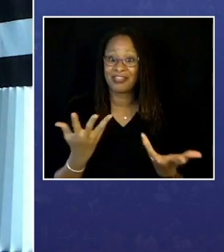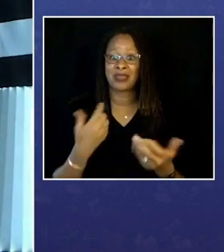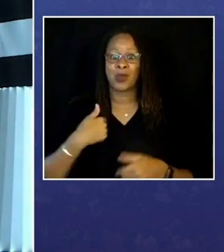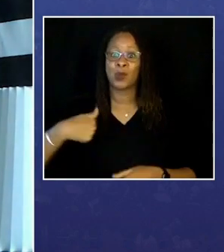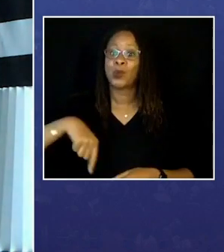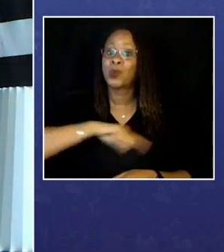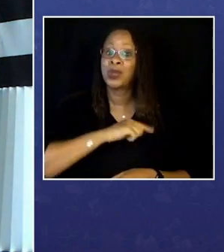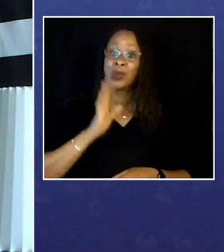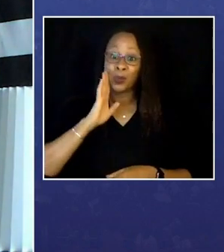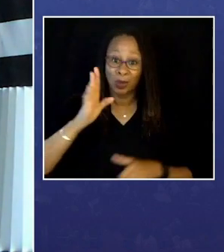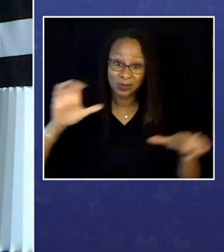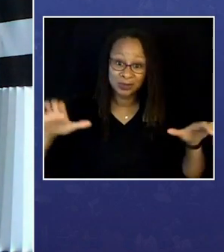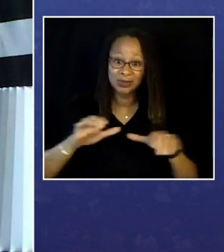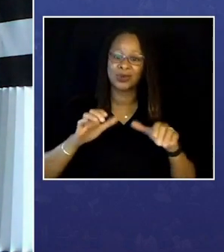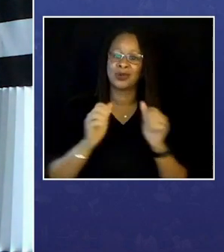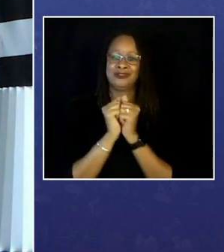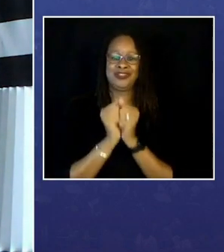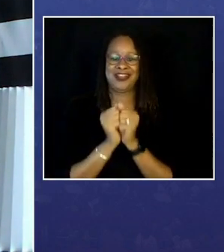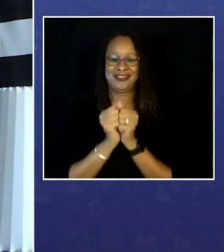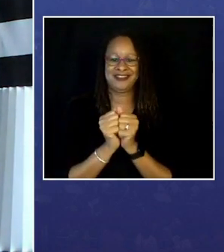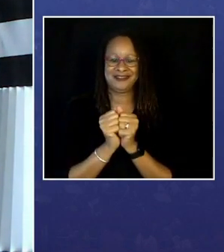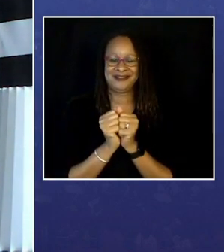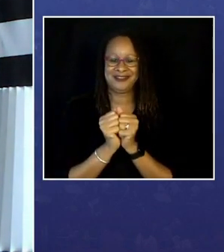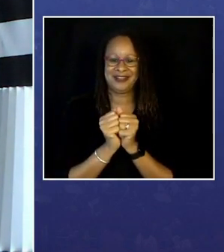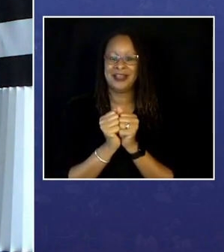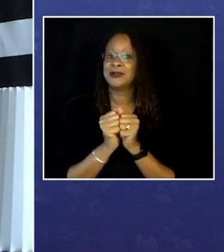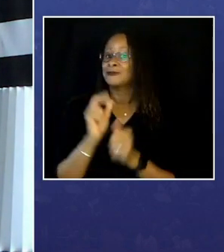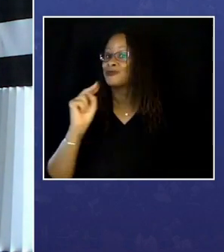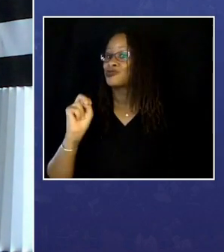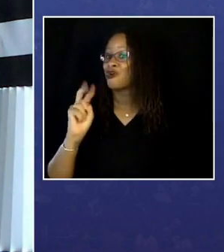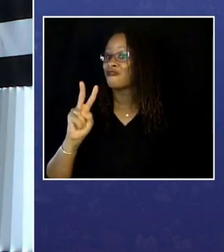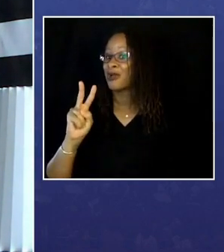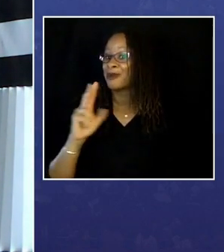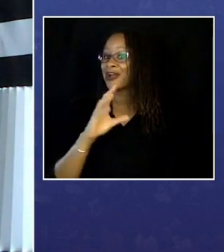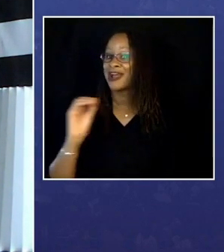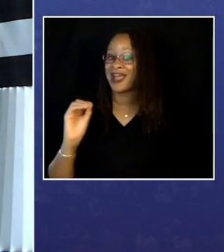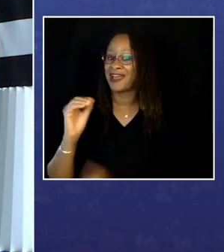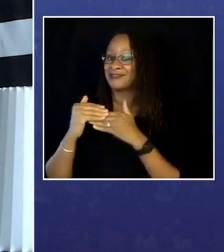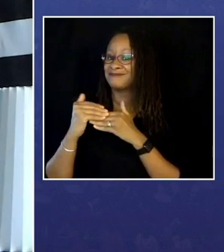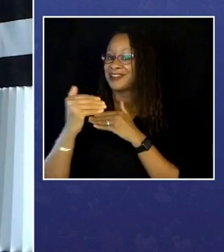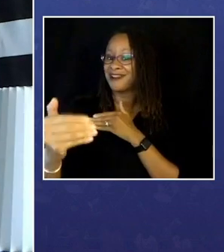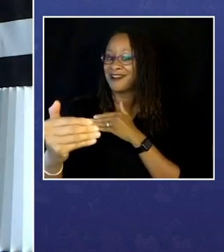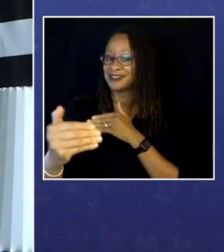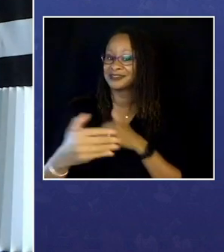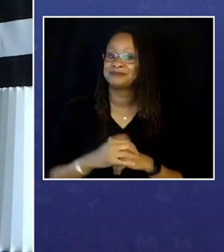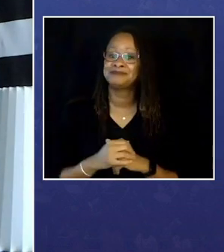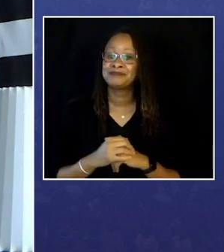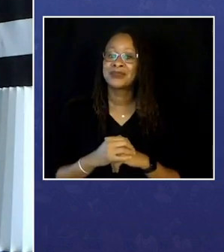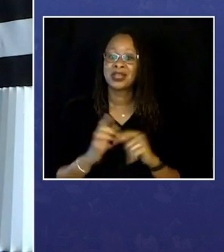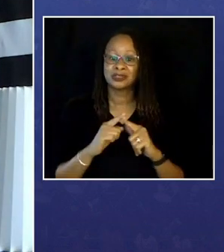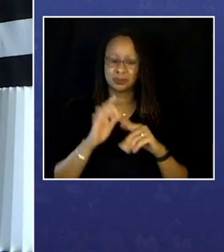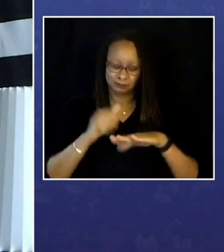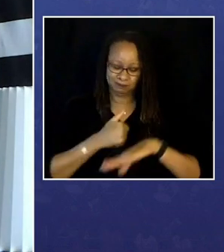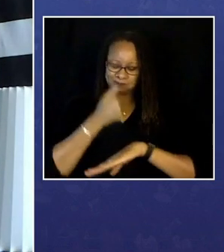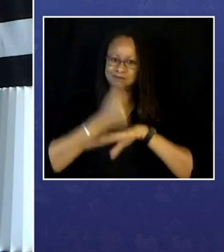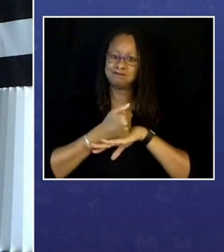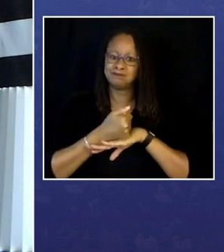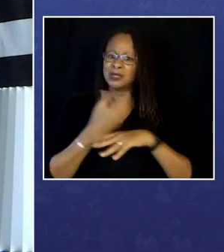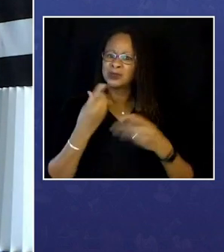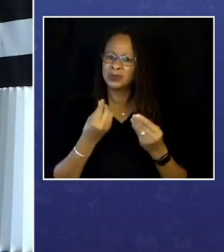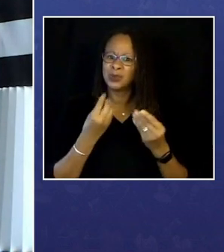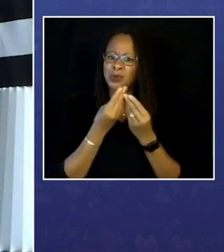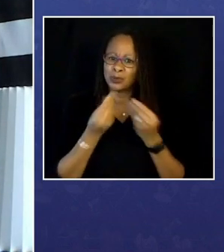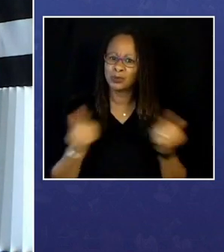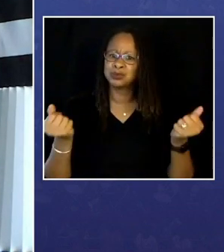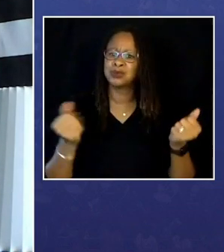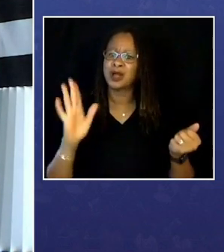everything we are going to do together in November and beyond to restore the